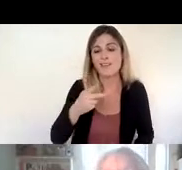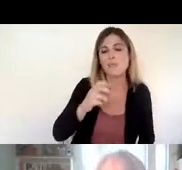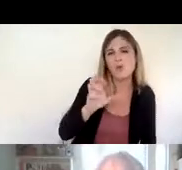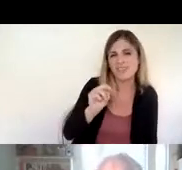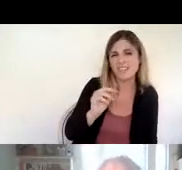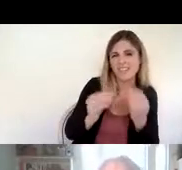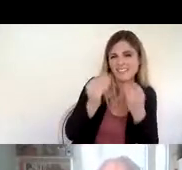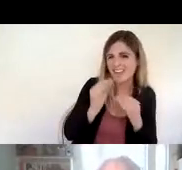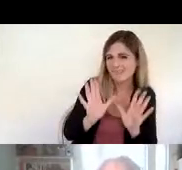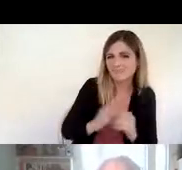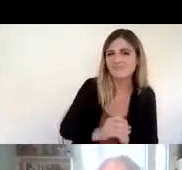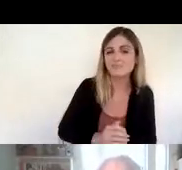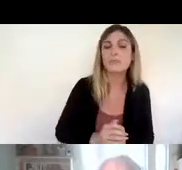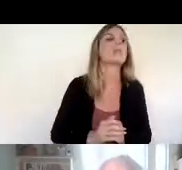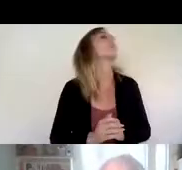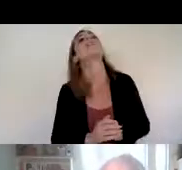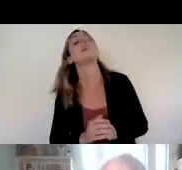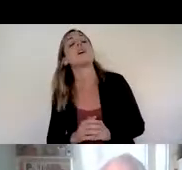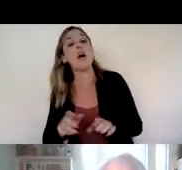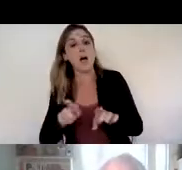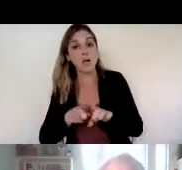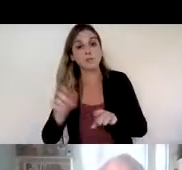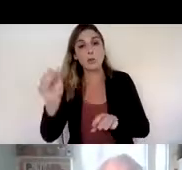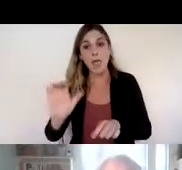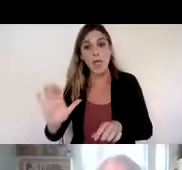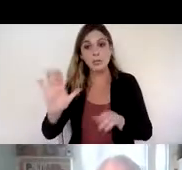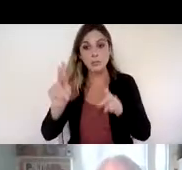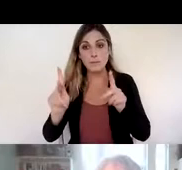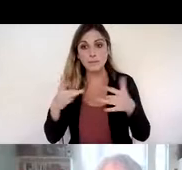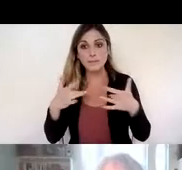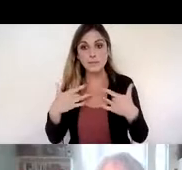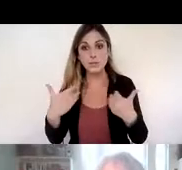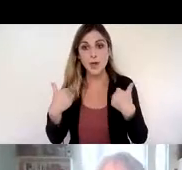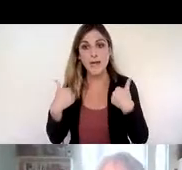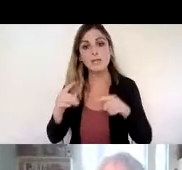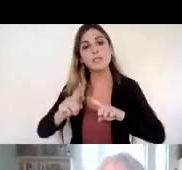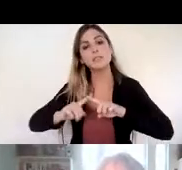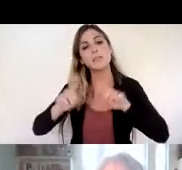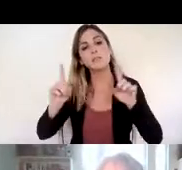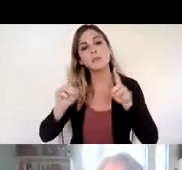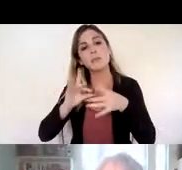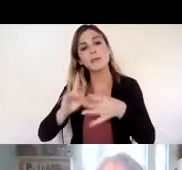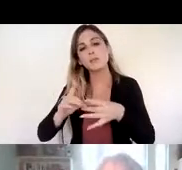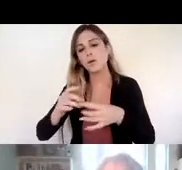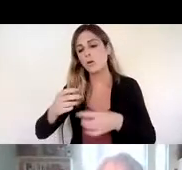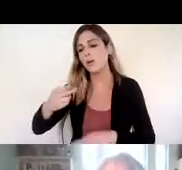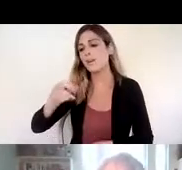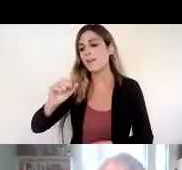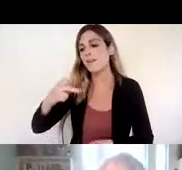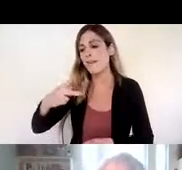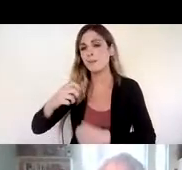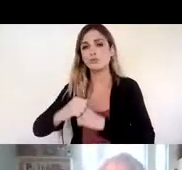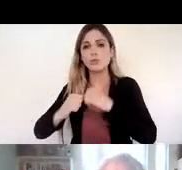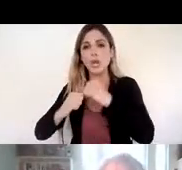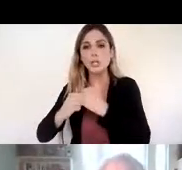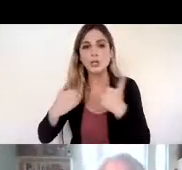In addition, people of Asian descent have a slight difference in their hip anatomy. They have a shorter hip